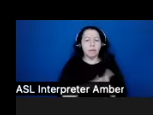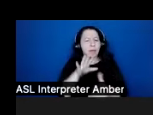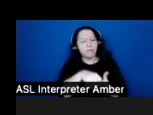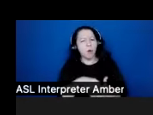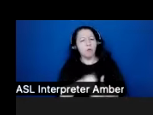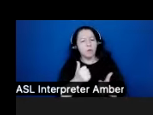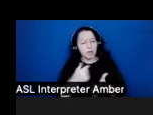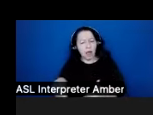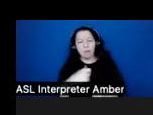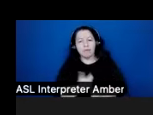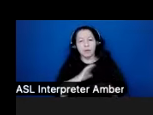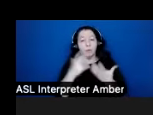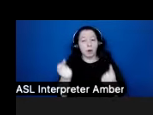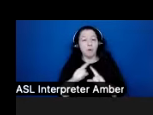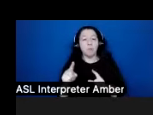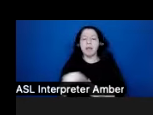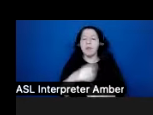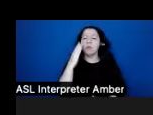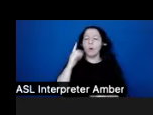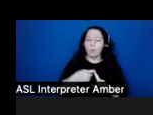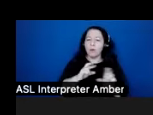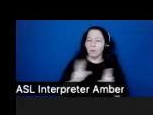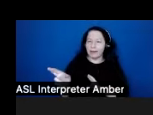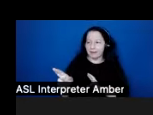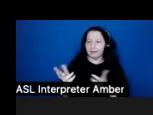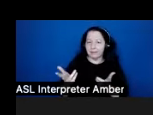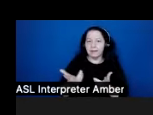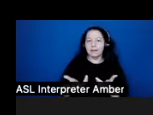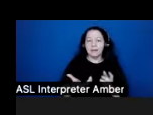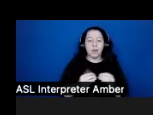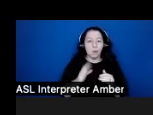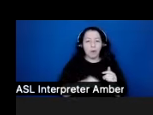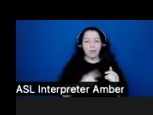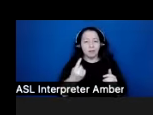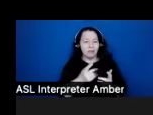So, they're more than just the experiences they have, right? Like